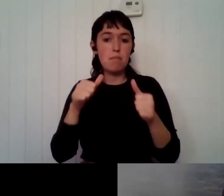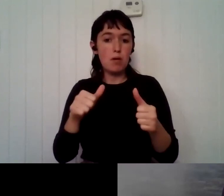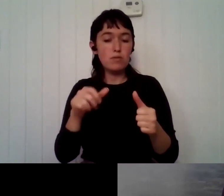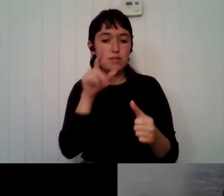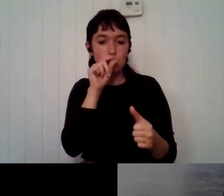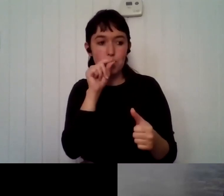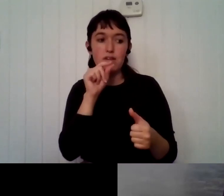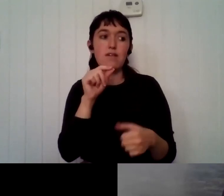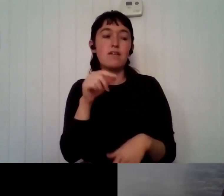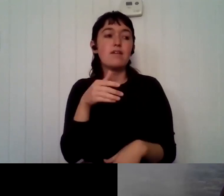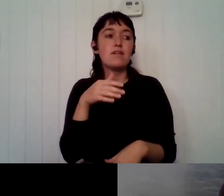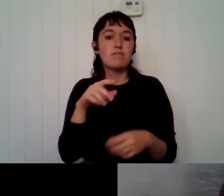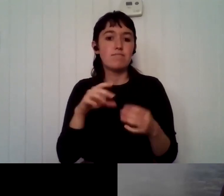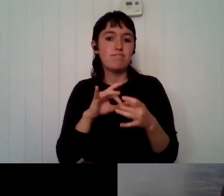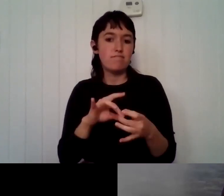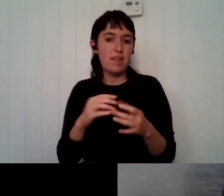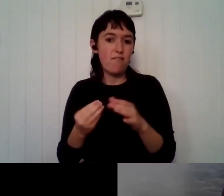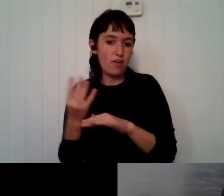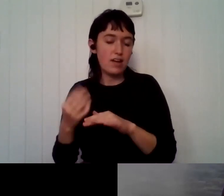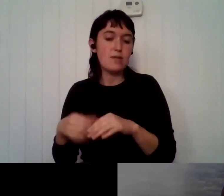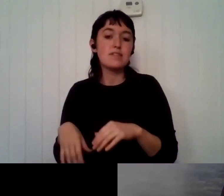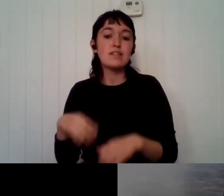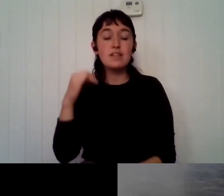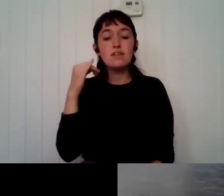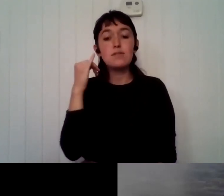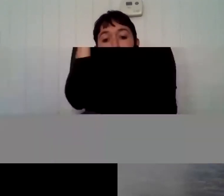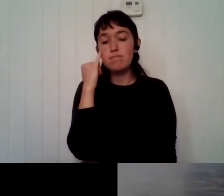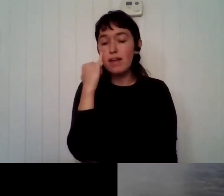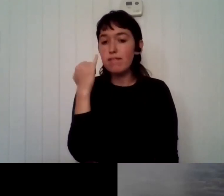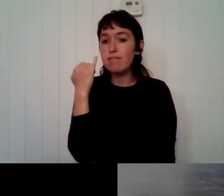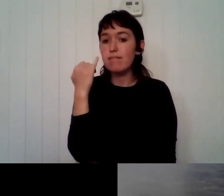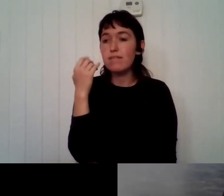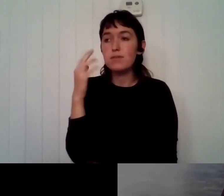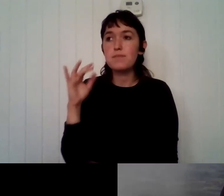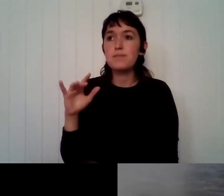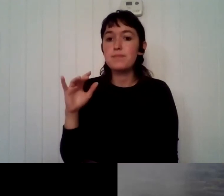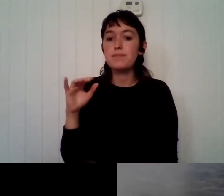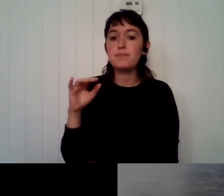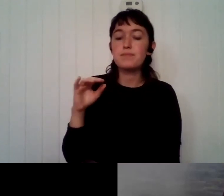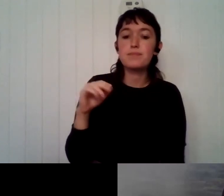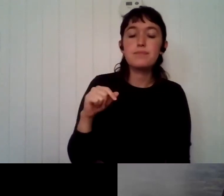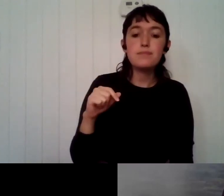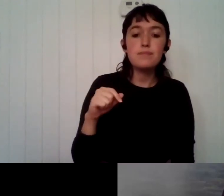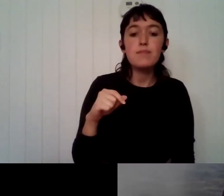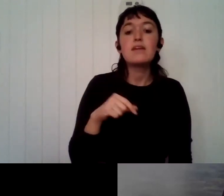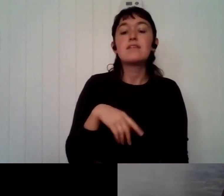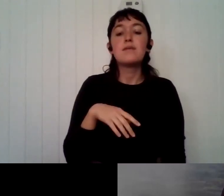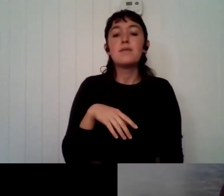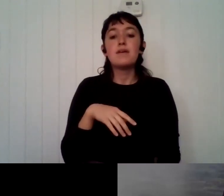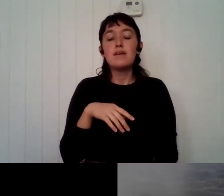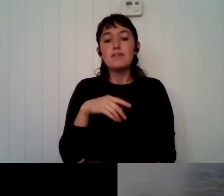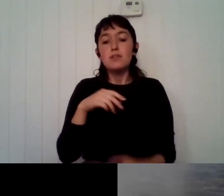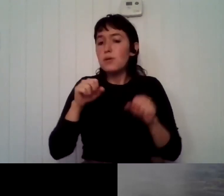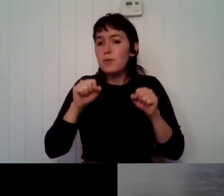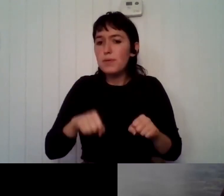that geology, earth sciences is not only about oil or mining. There's a lot of other things that you do,